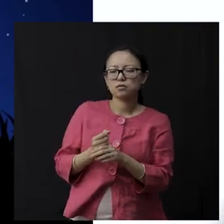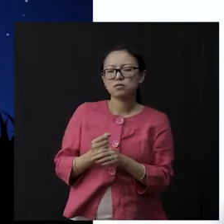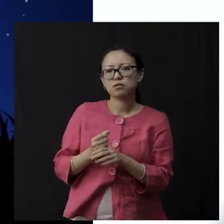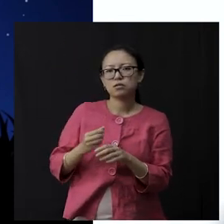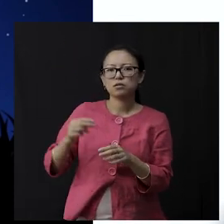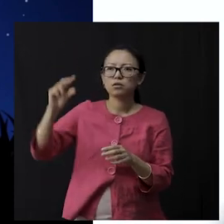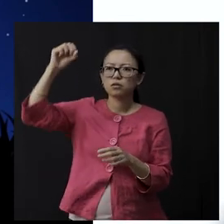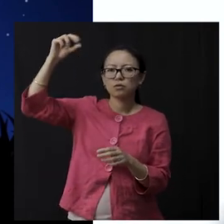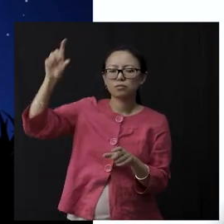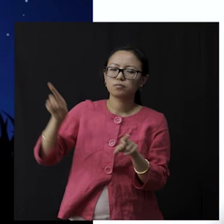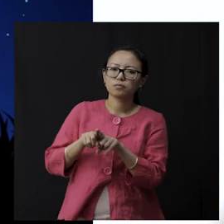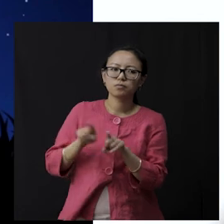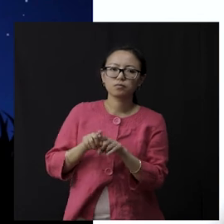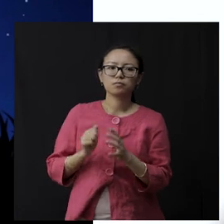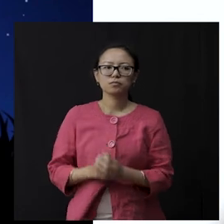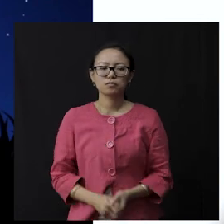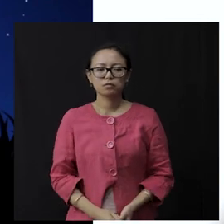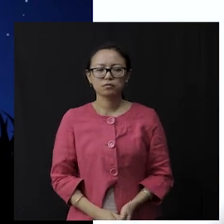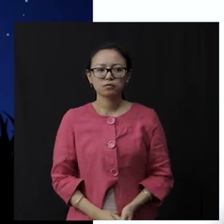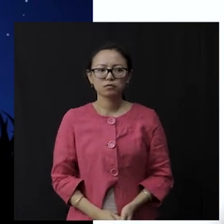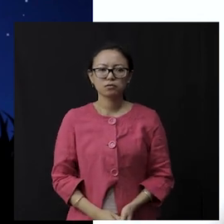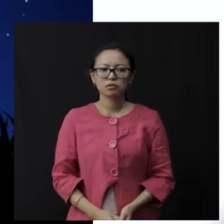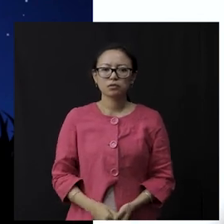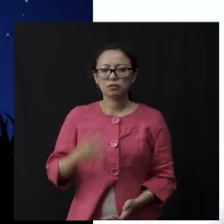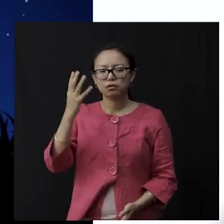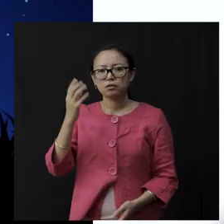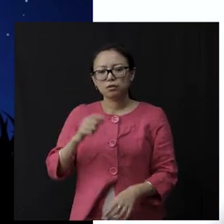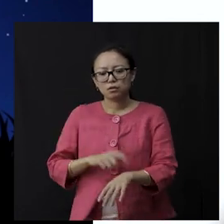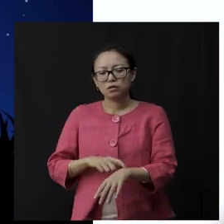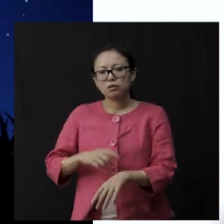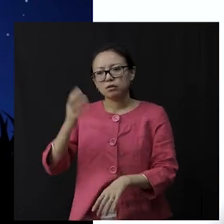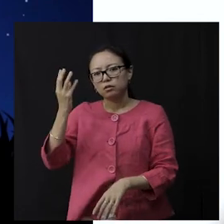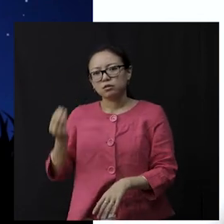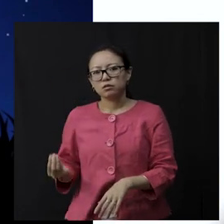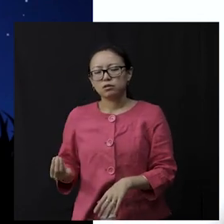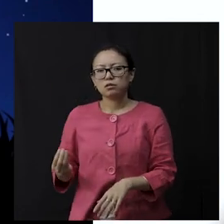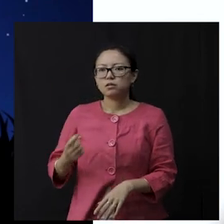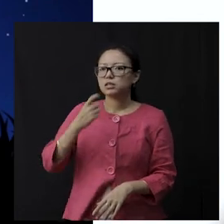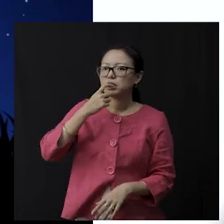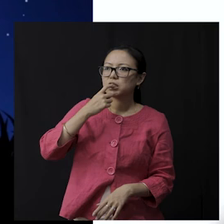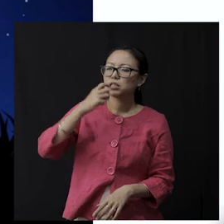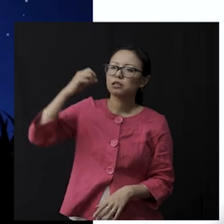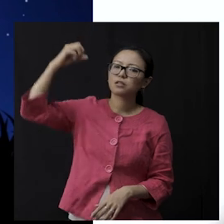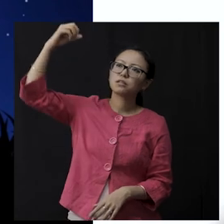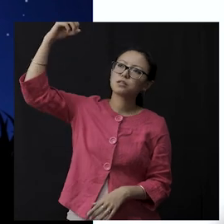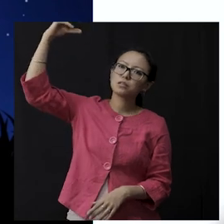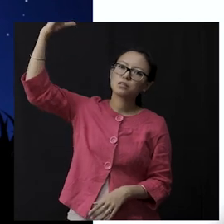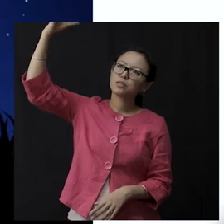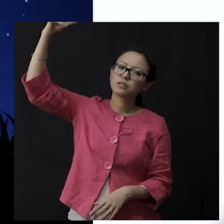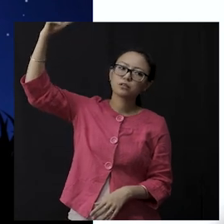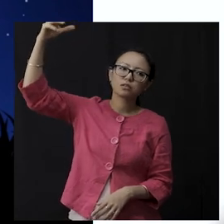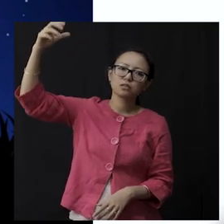Right. Very good, children. So, at night, we see the moon and lots and lots